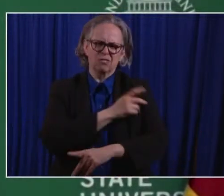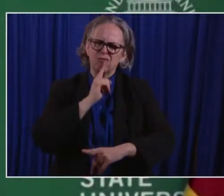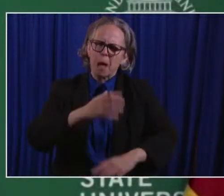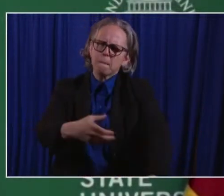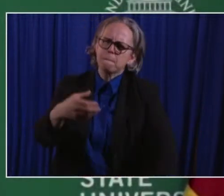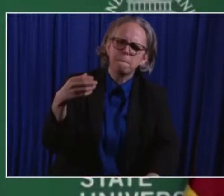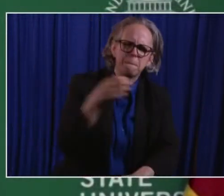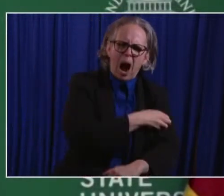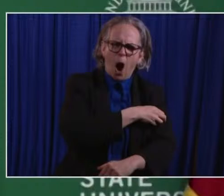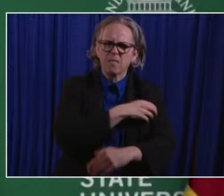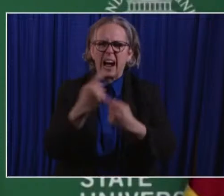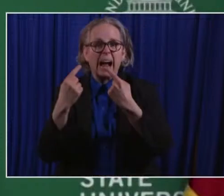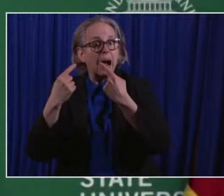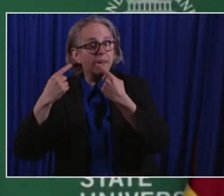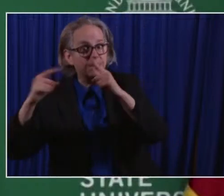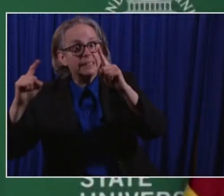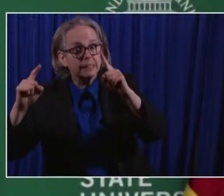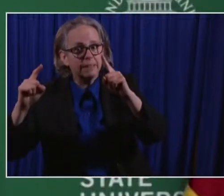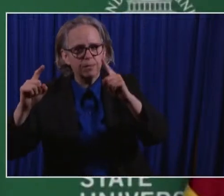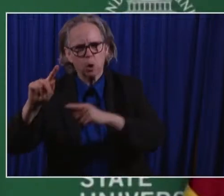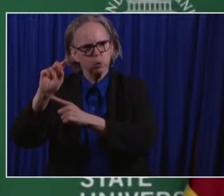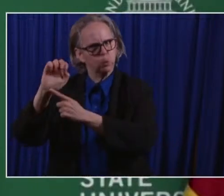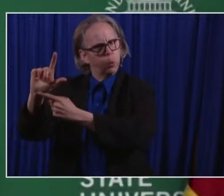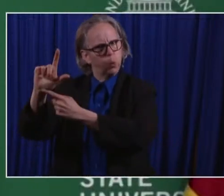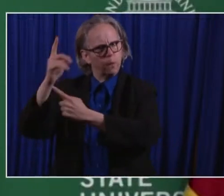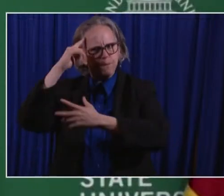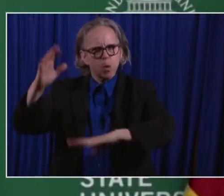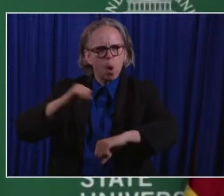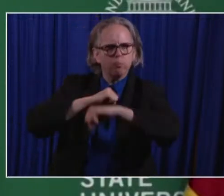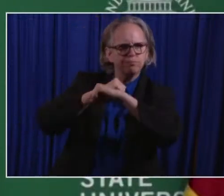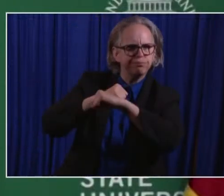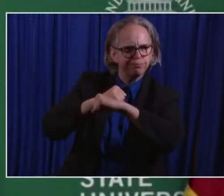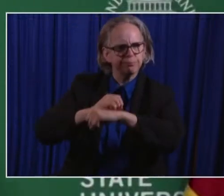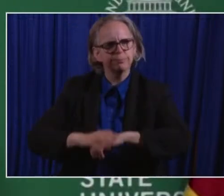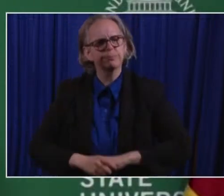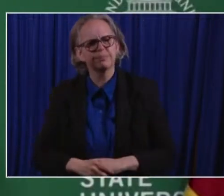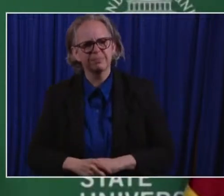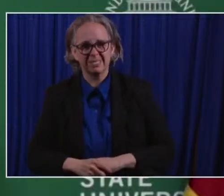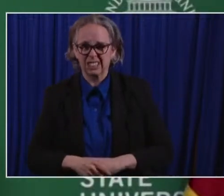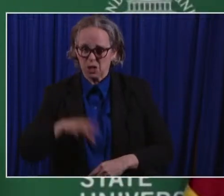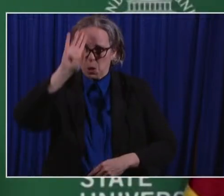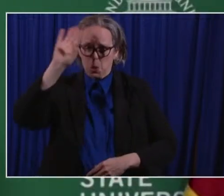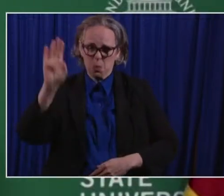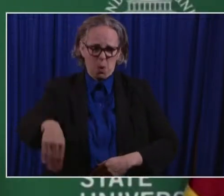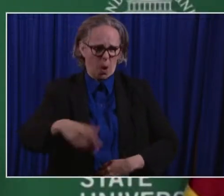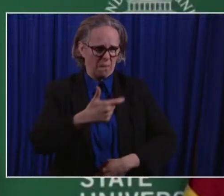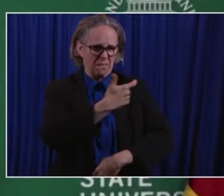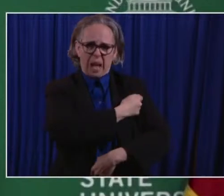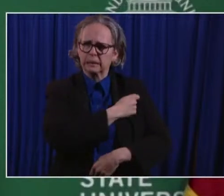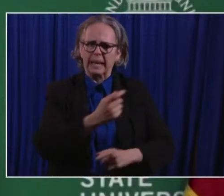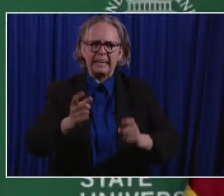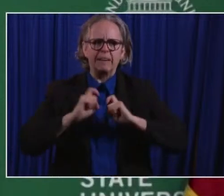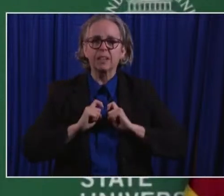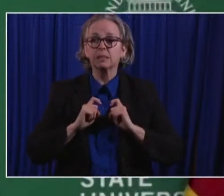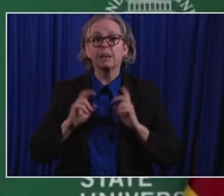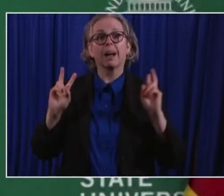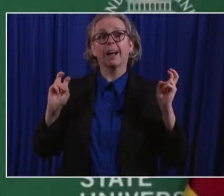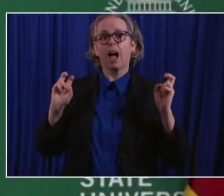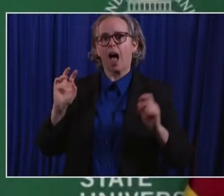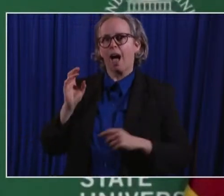effective. It gives us a lot more freedom. When we talk to